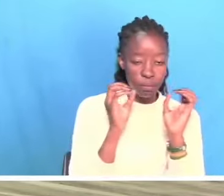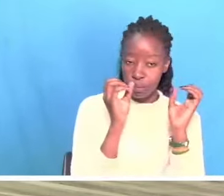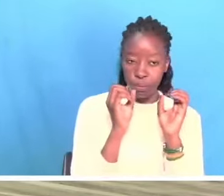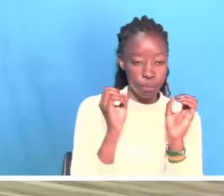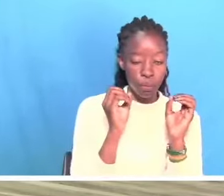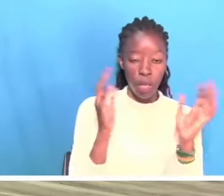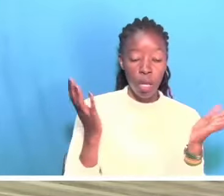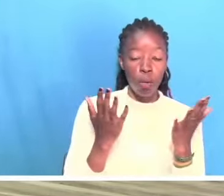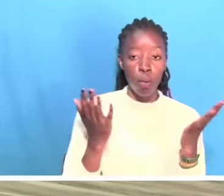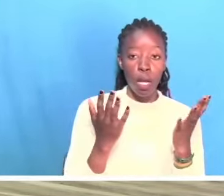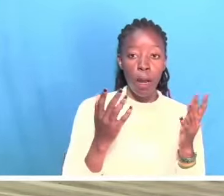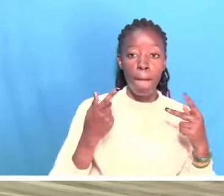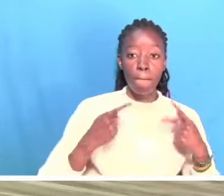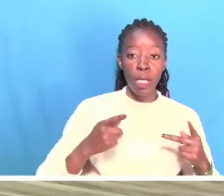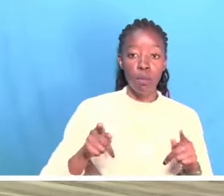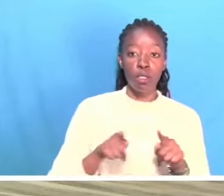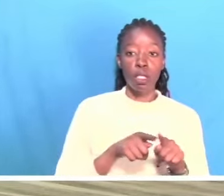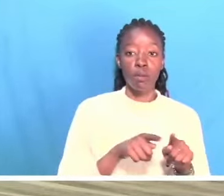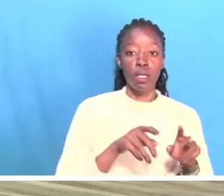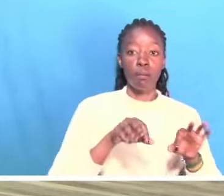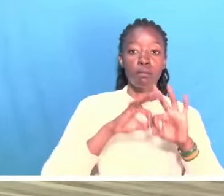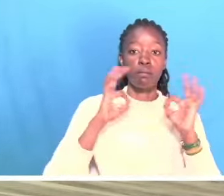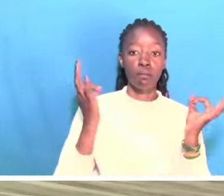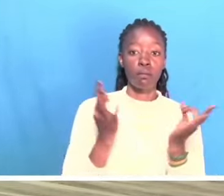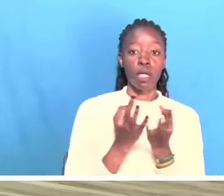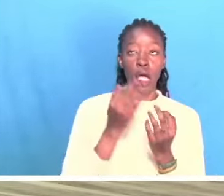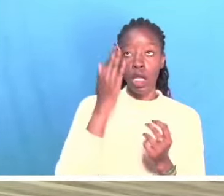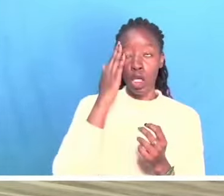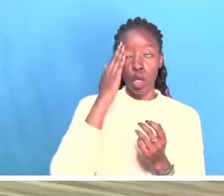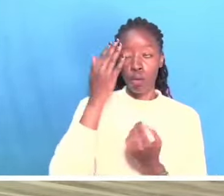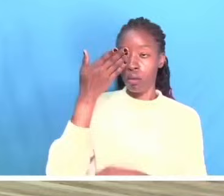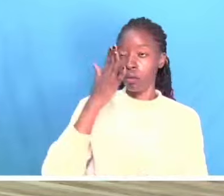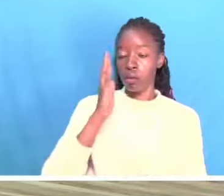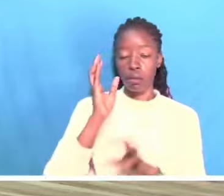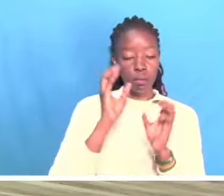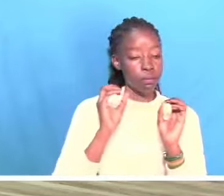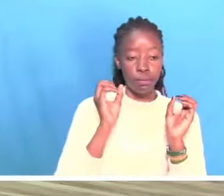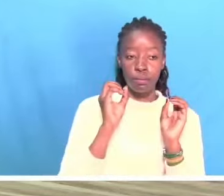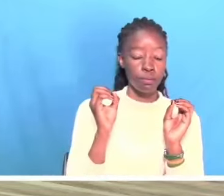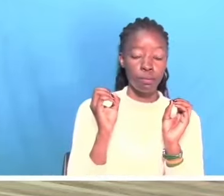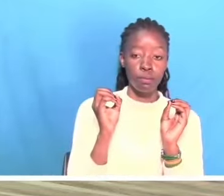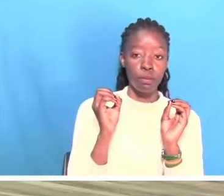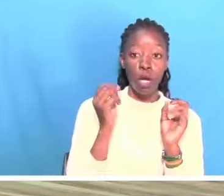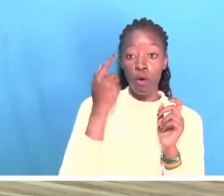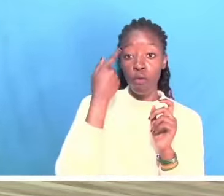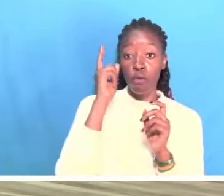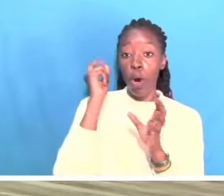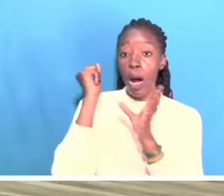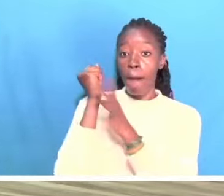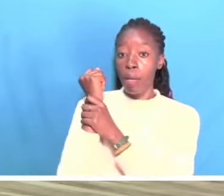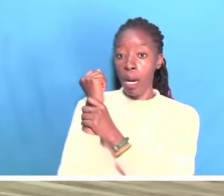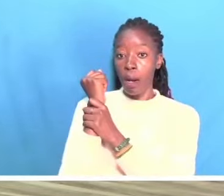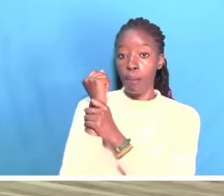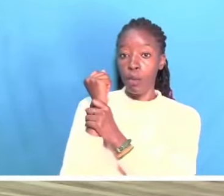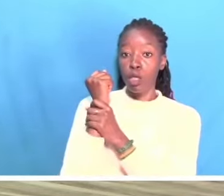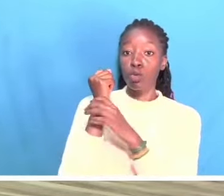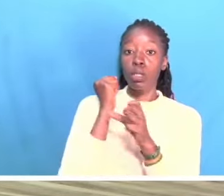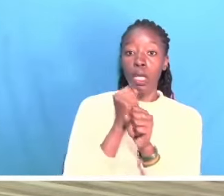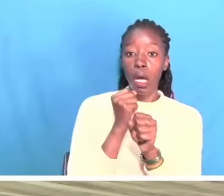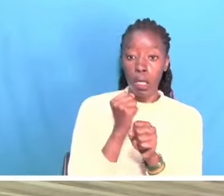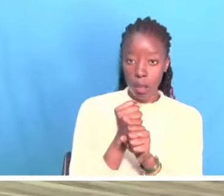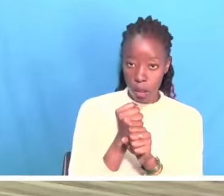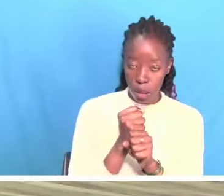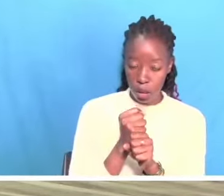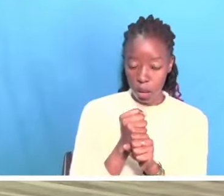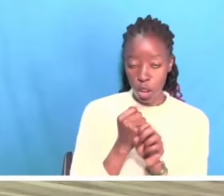including his own family, were polytheistic and idol worshippers. For him, it was an uphill task. It symbolized a